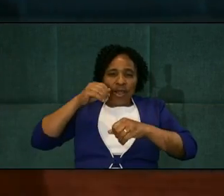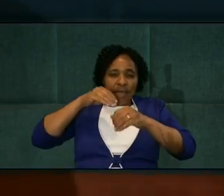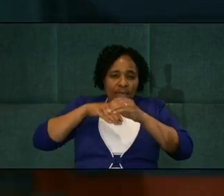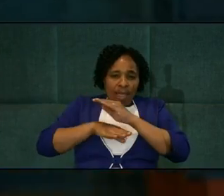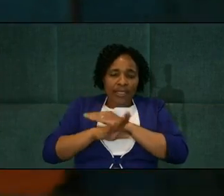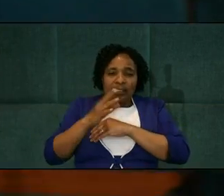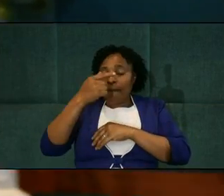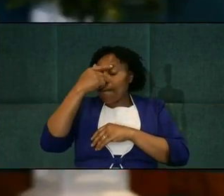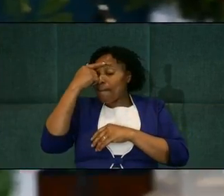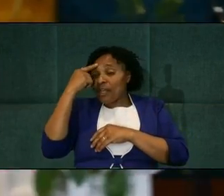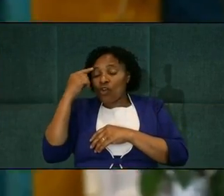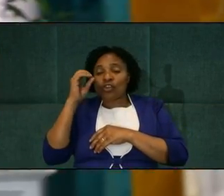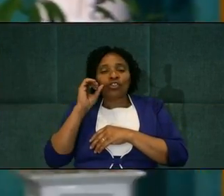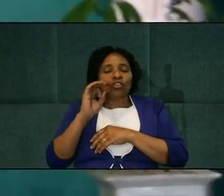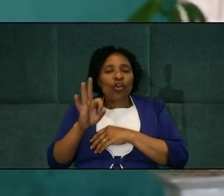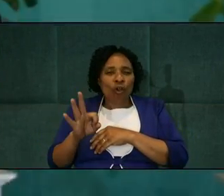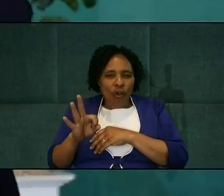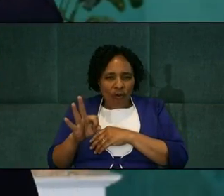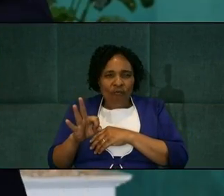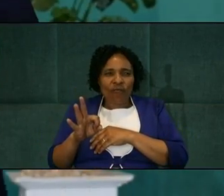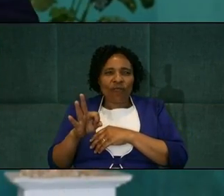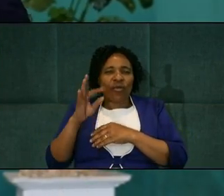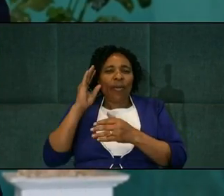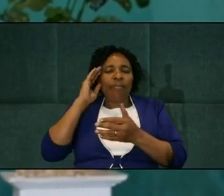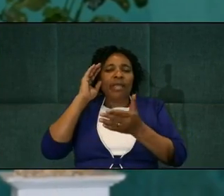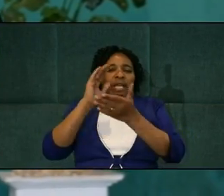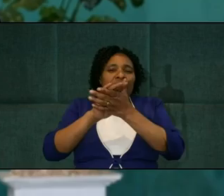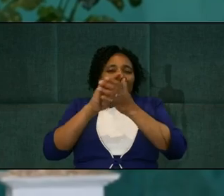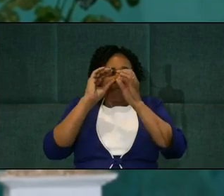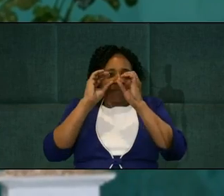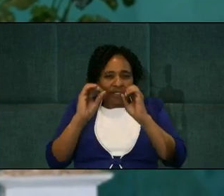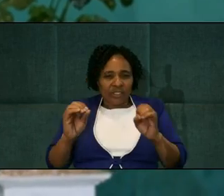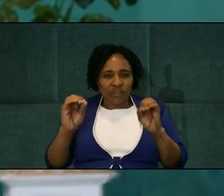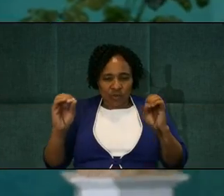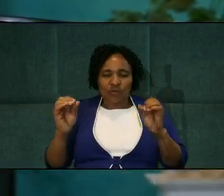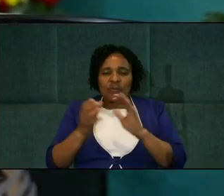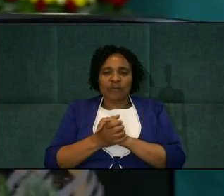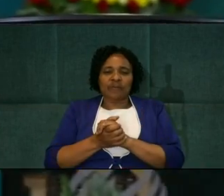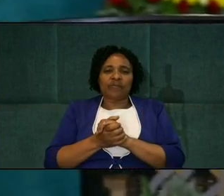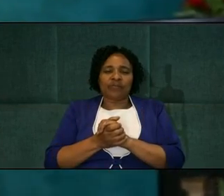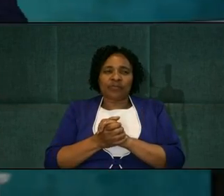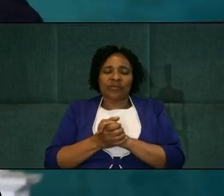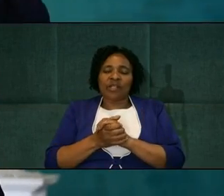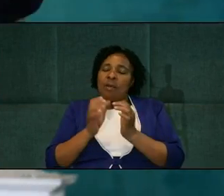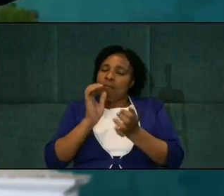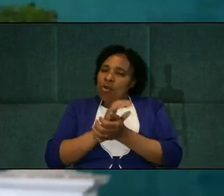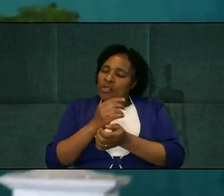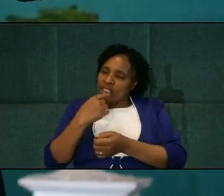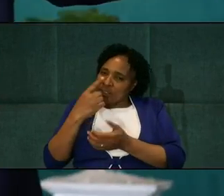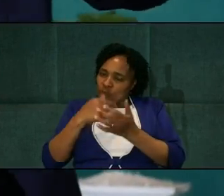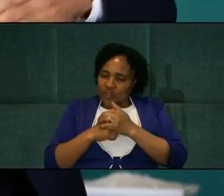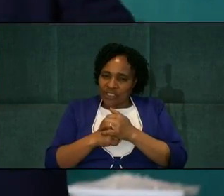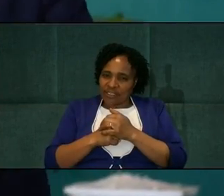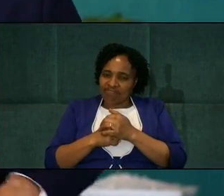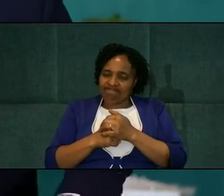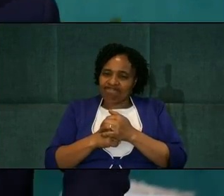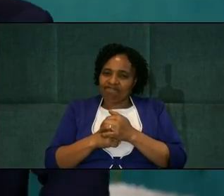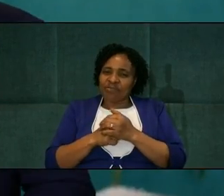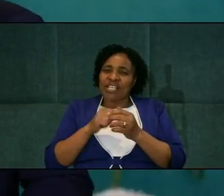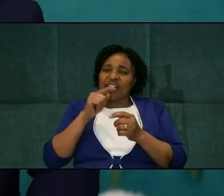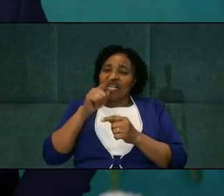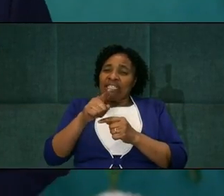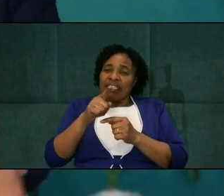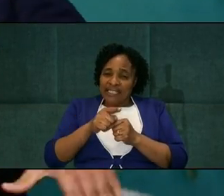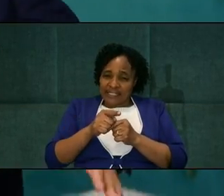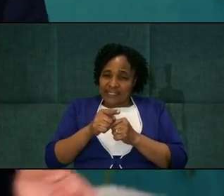enter because of unbelief. So we see, Paul says, these guys came to